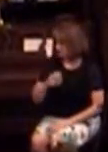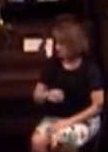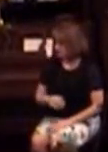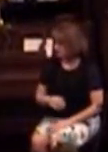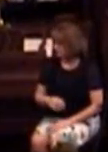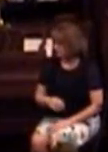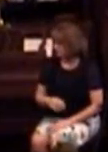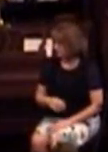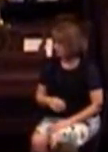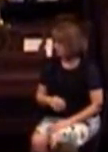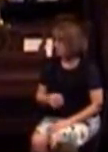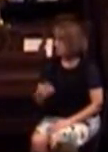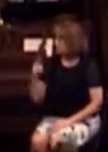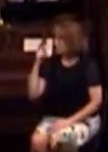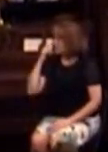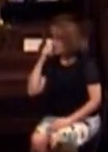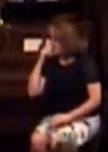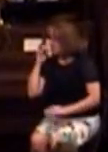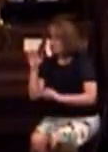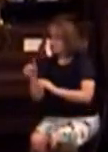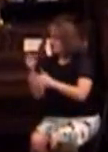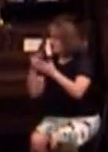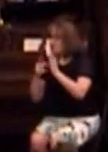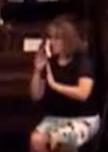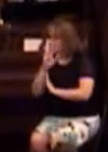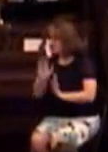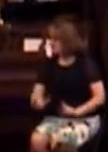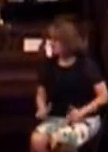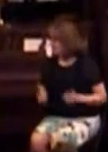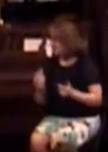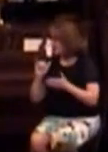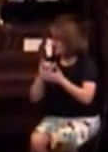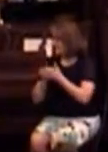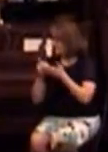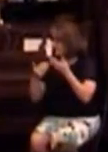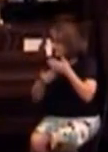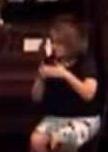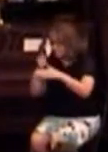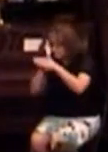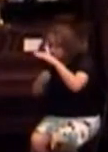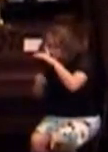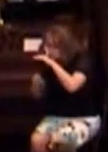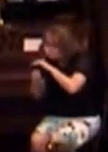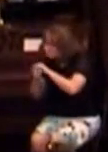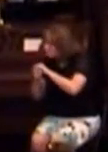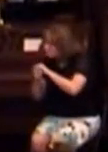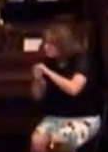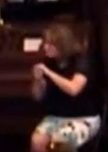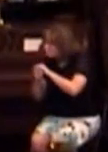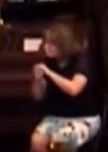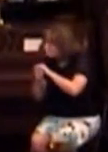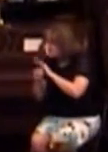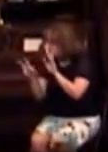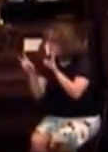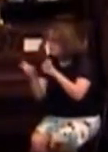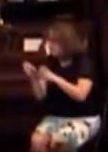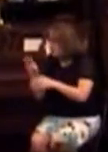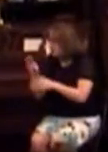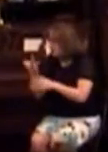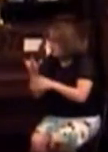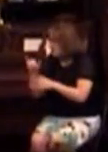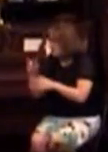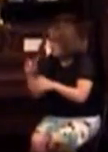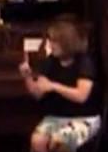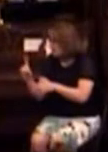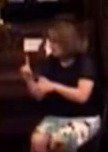Think there's any blind areas of Jimmy's life? Yeah, there is. Does he know what they are? Let me